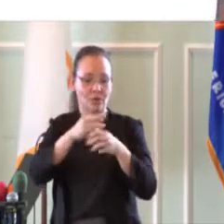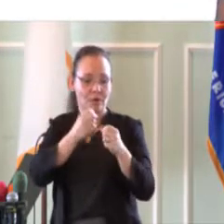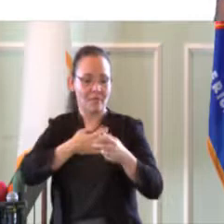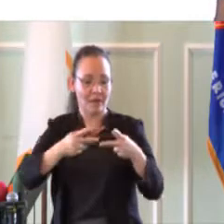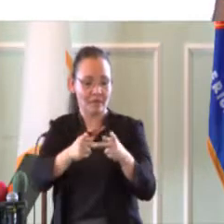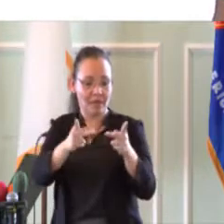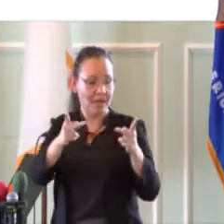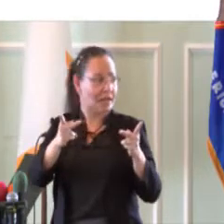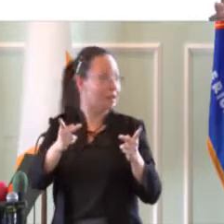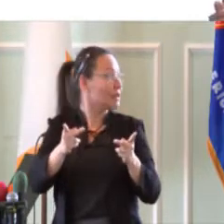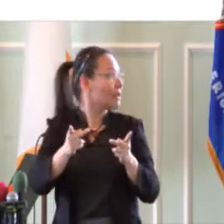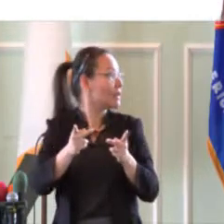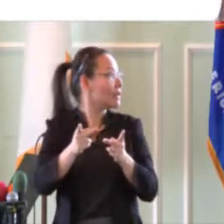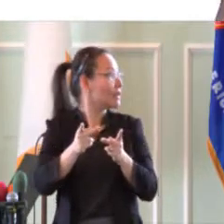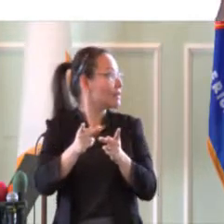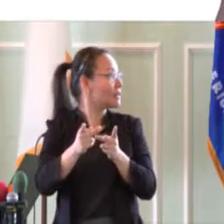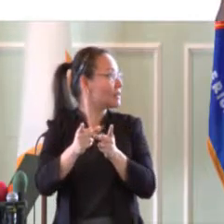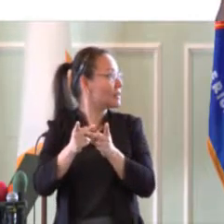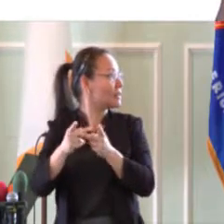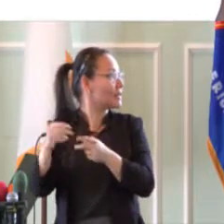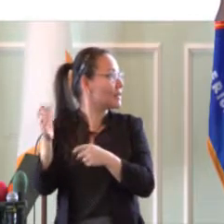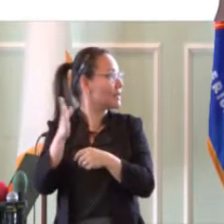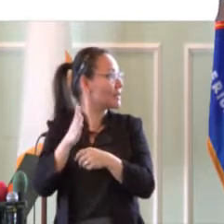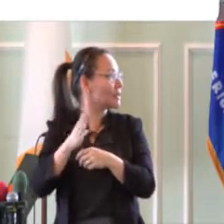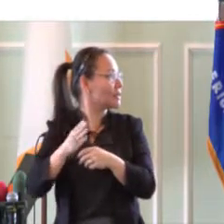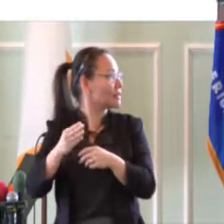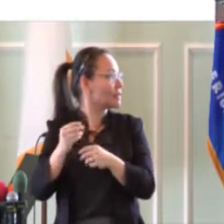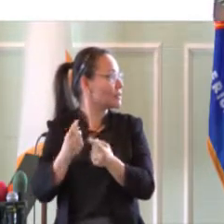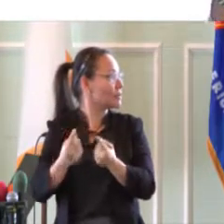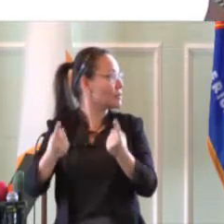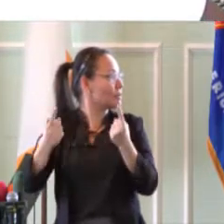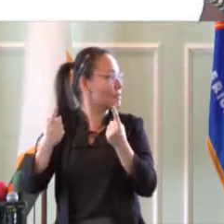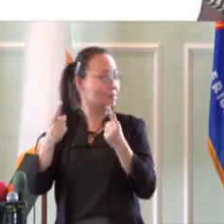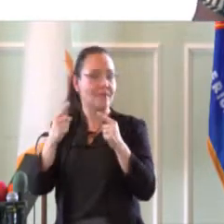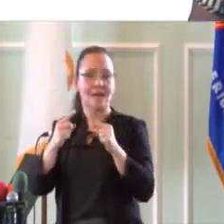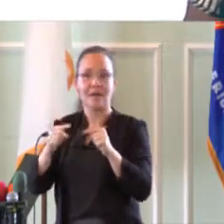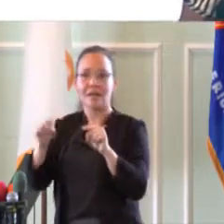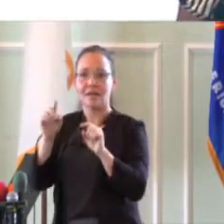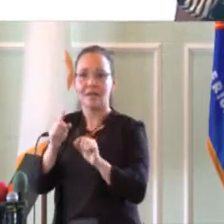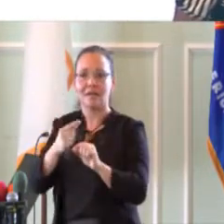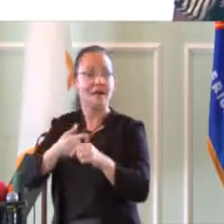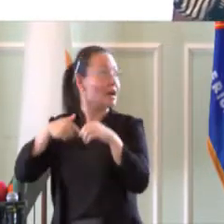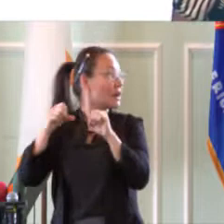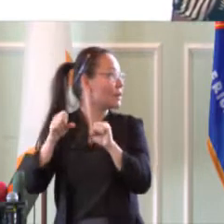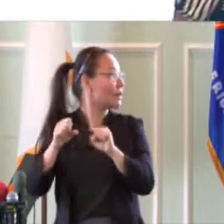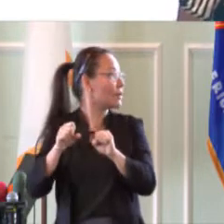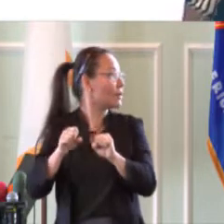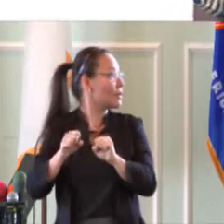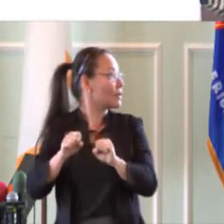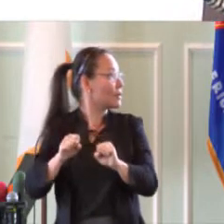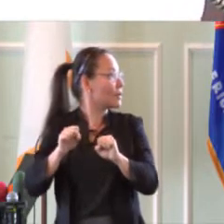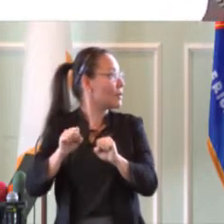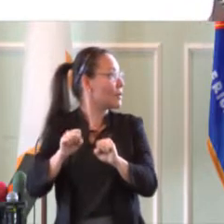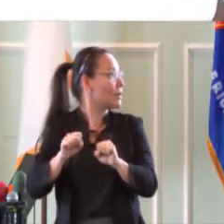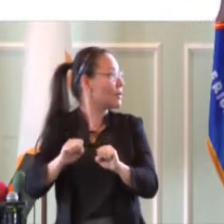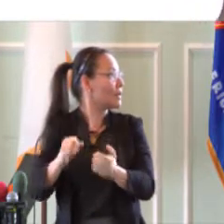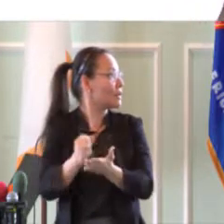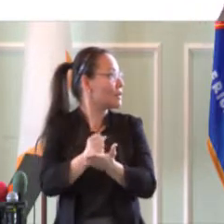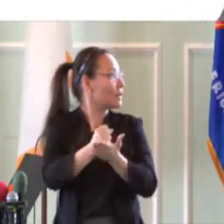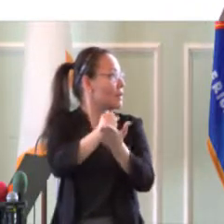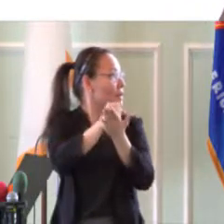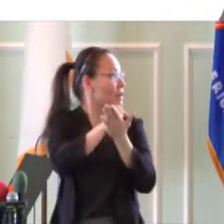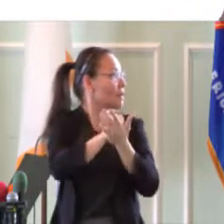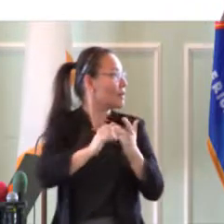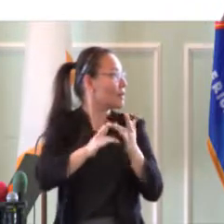place and ran a course I could not start. And when he